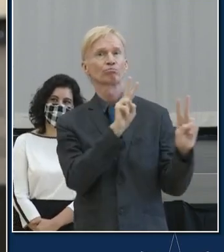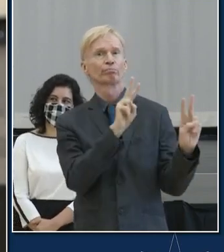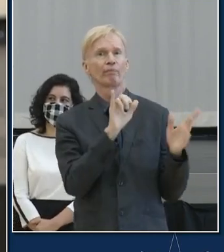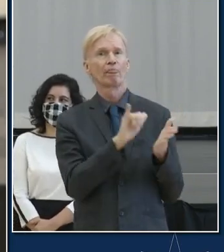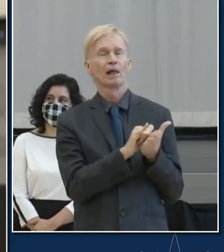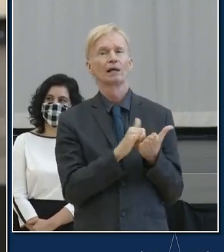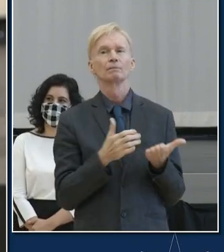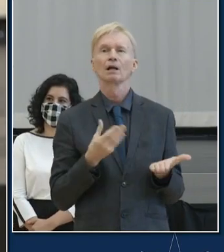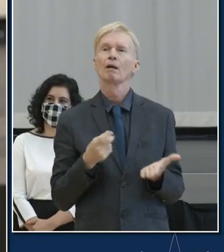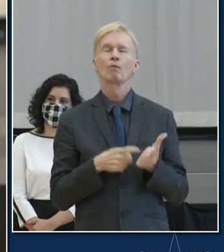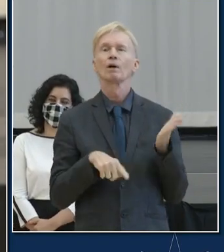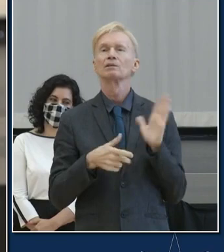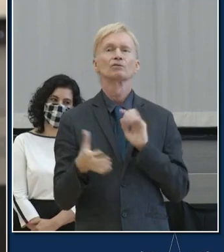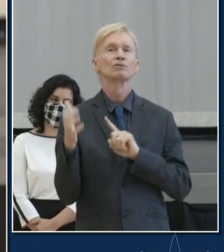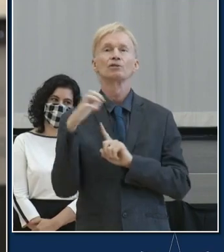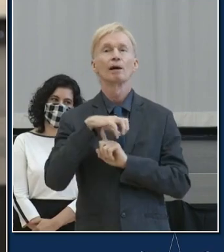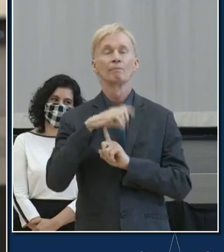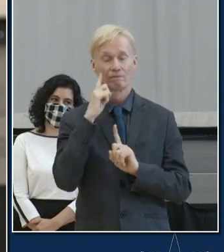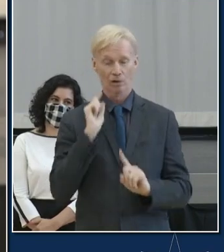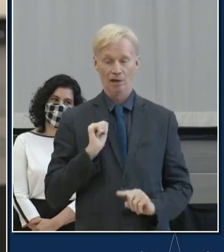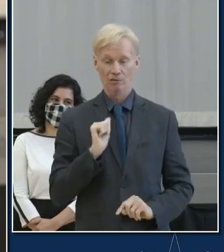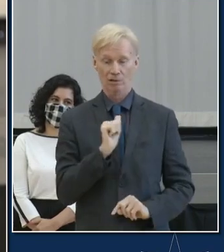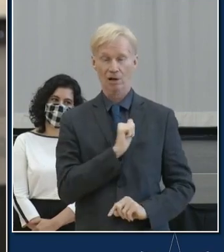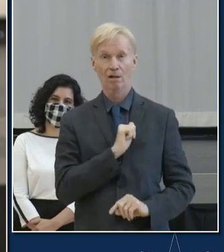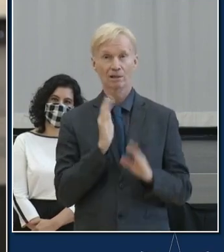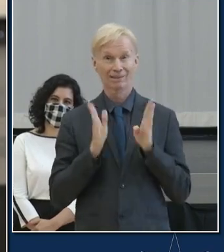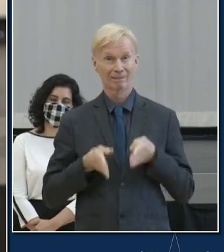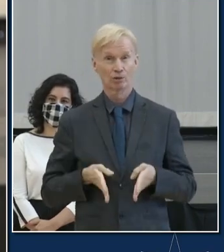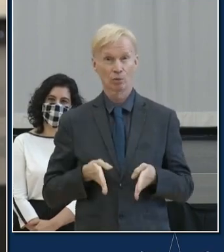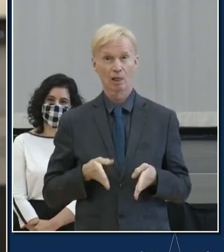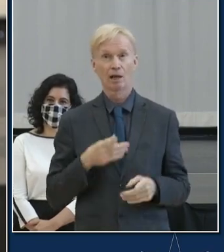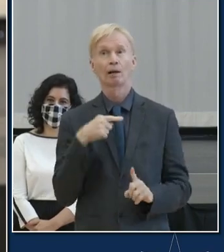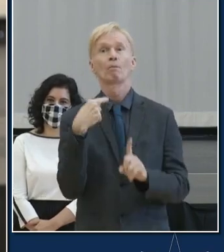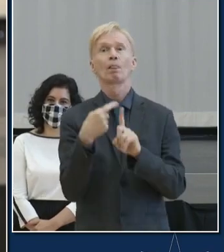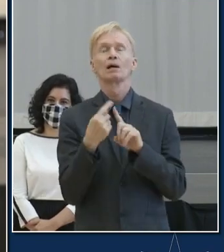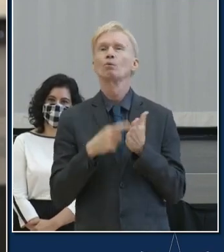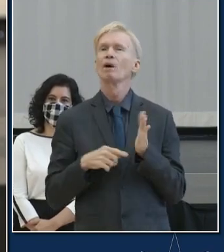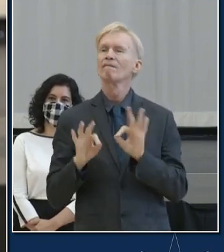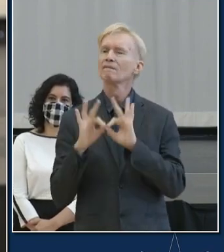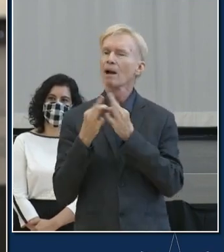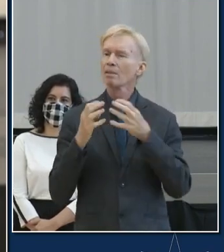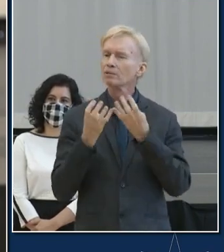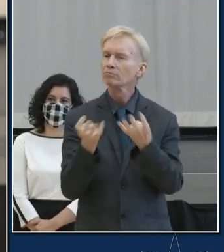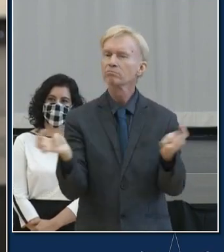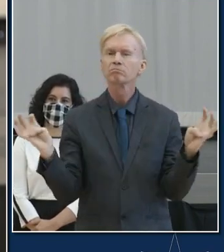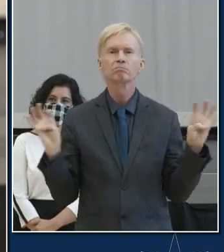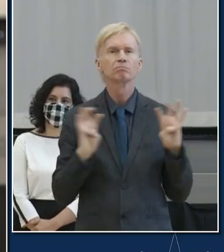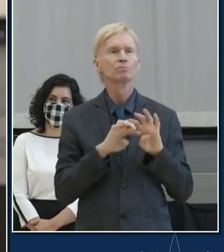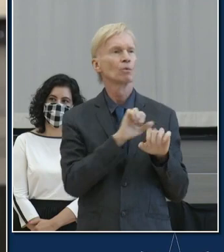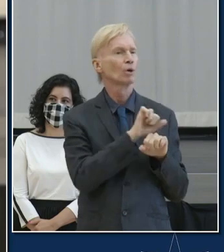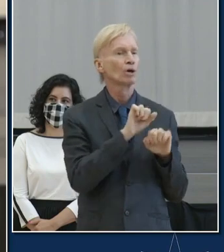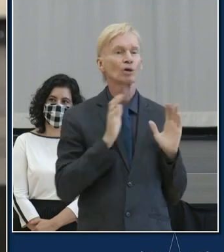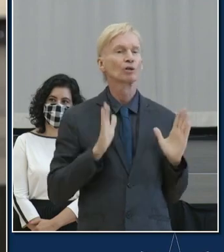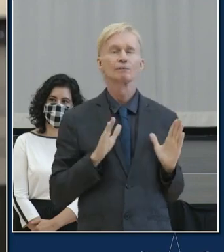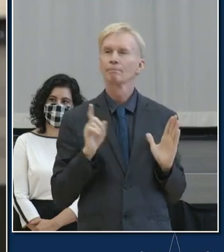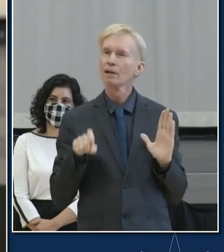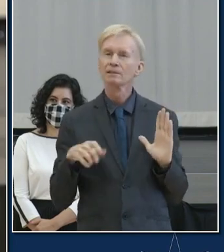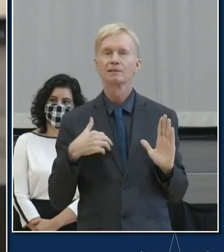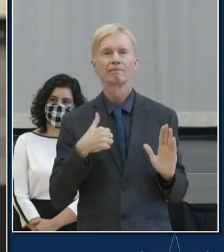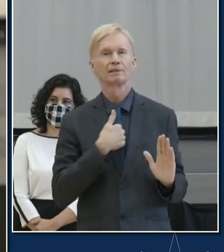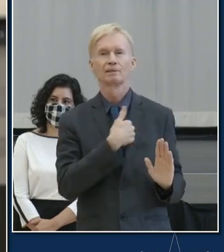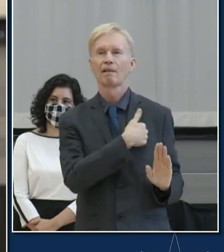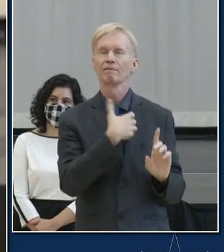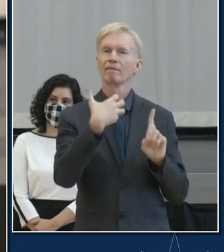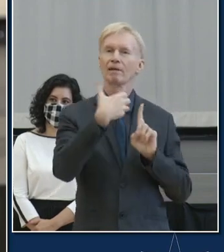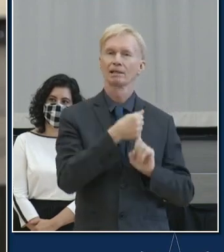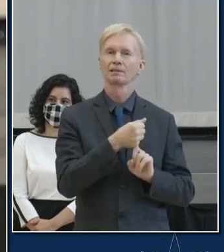that we can do for ourselves individually, but what we can do for our families and our workplace is to get vaccinated, which